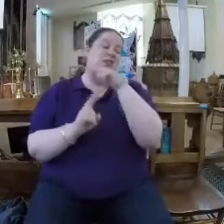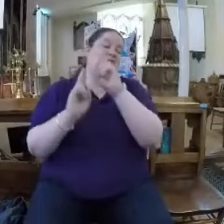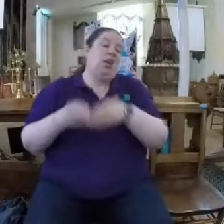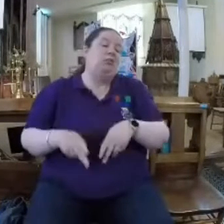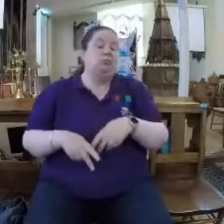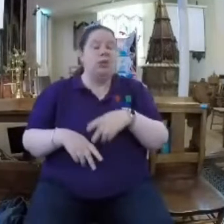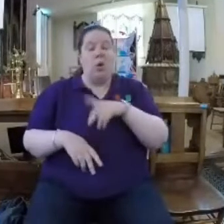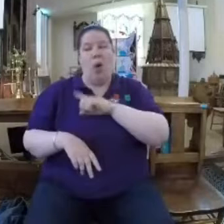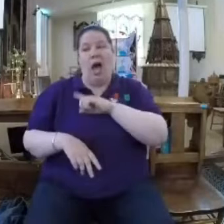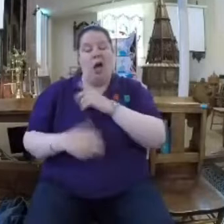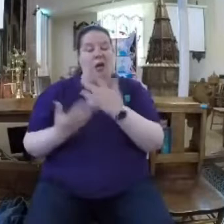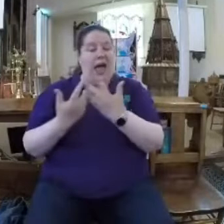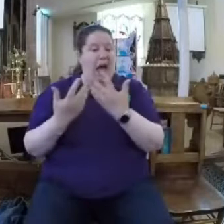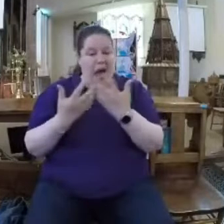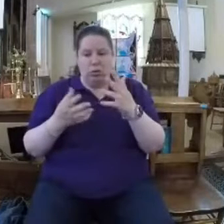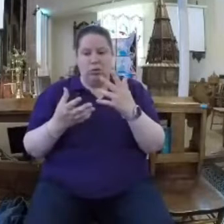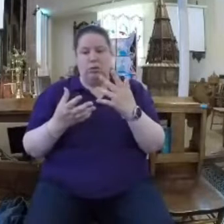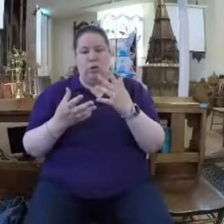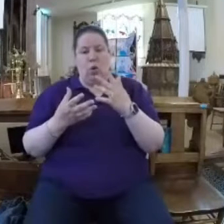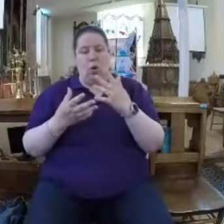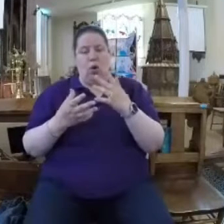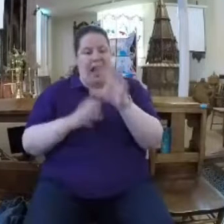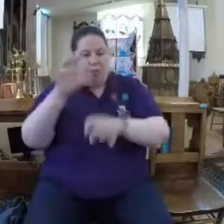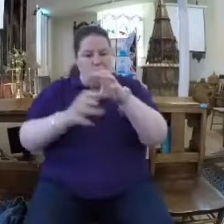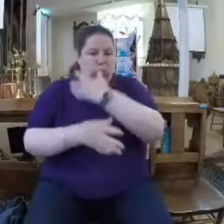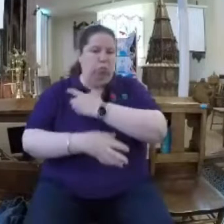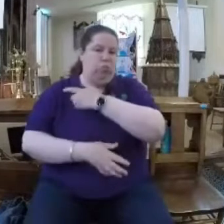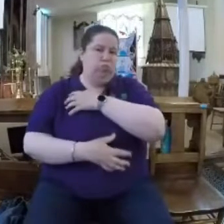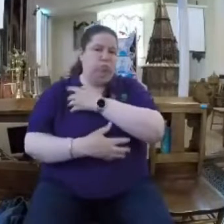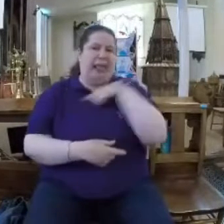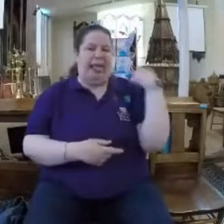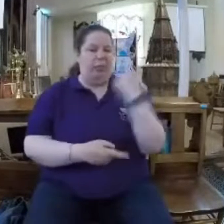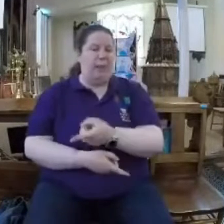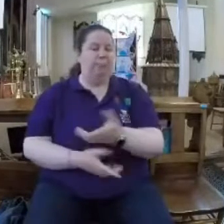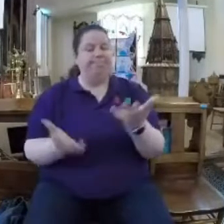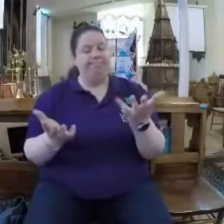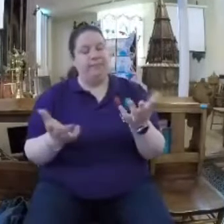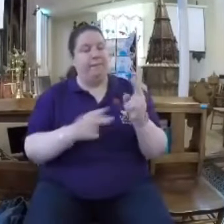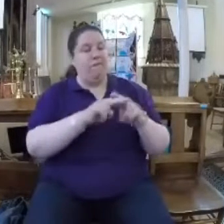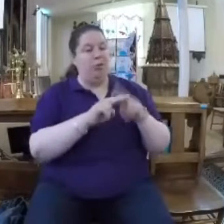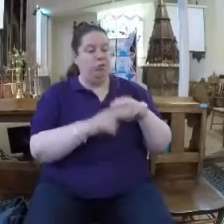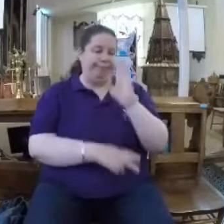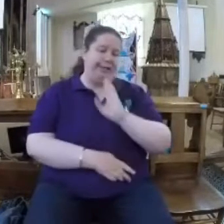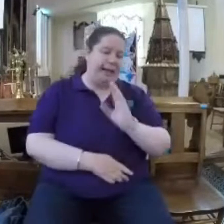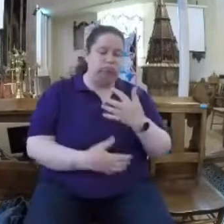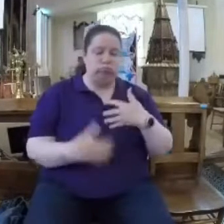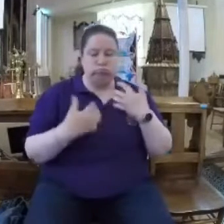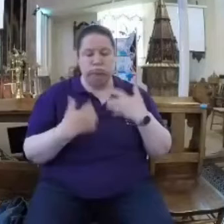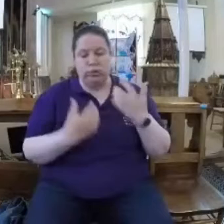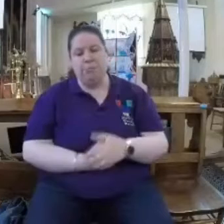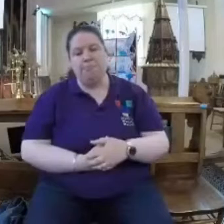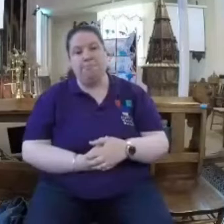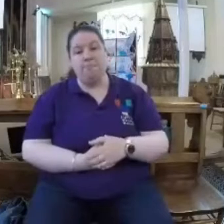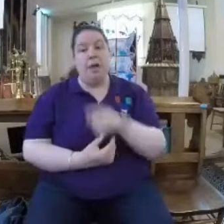by a wild animal. Obviously, Jacob, very upset about this. Turns out that Joseph does quite well